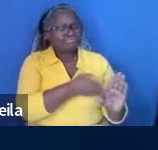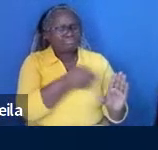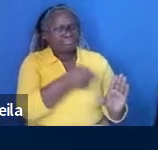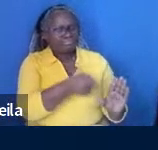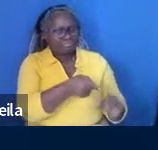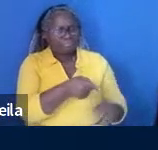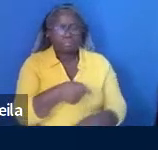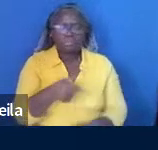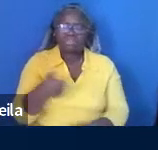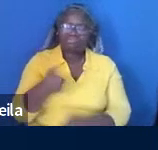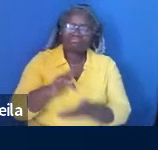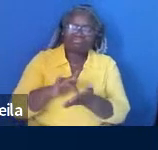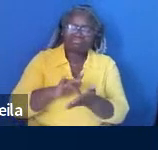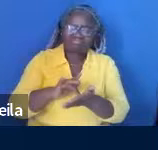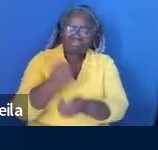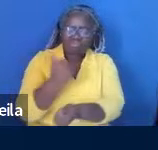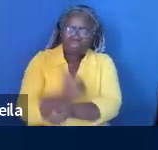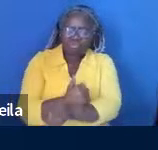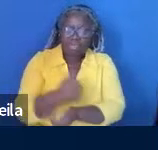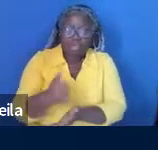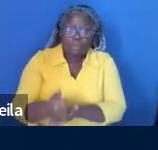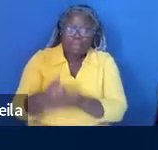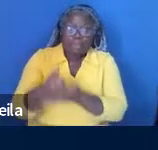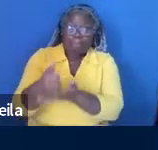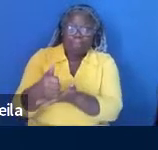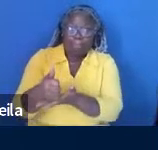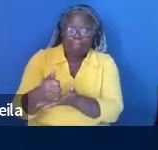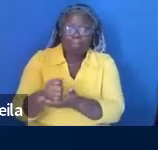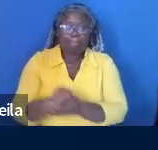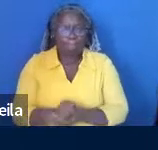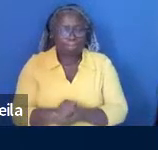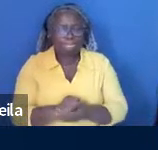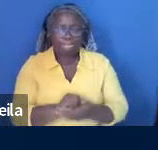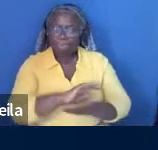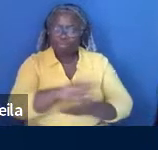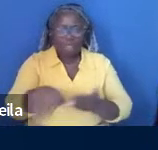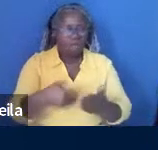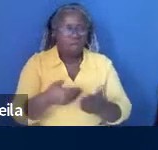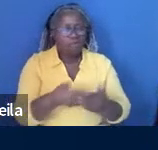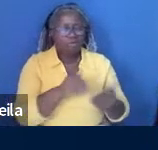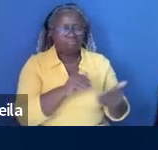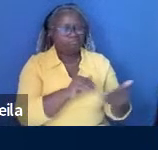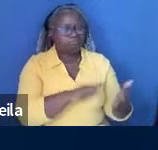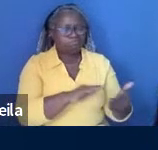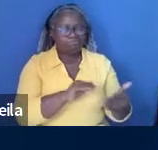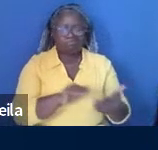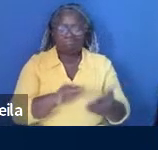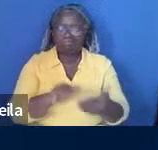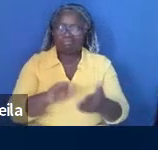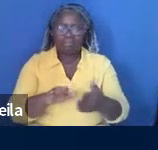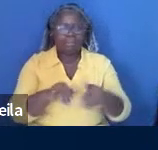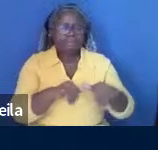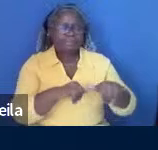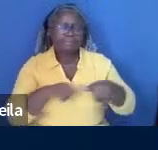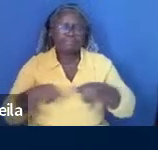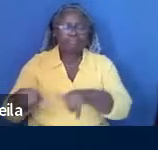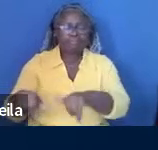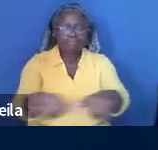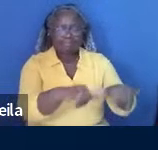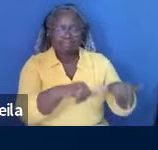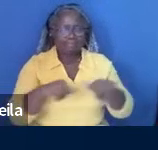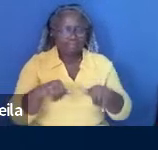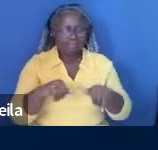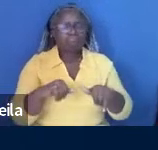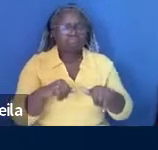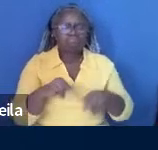care facilities are currently addressed by these standards and provide minimum requirements for many of the issues that we're going to talk about next in